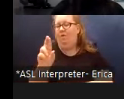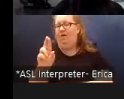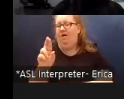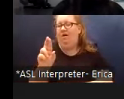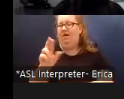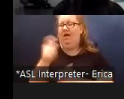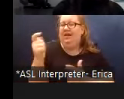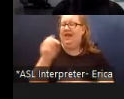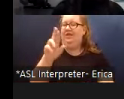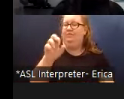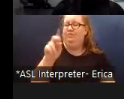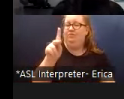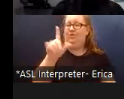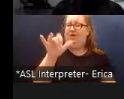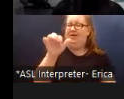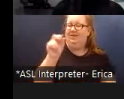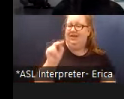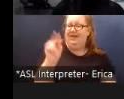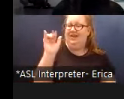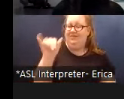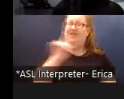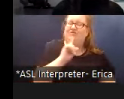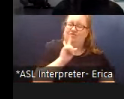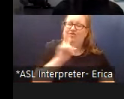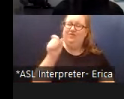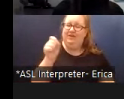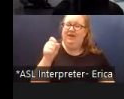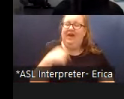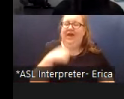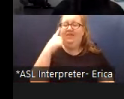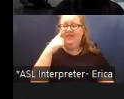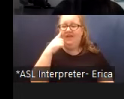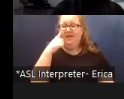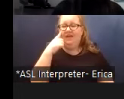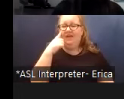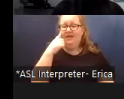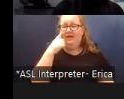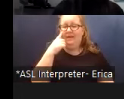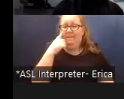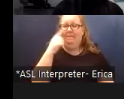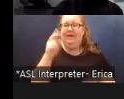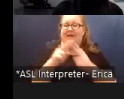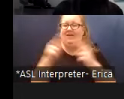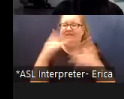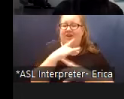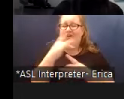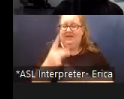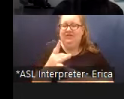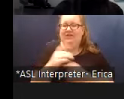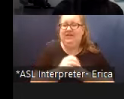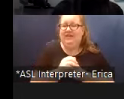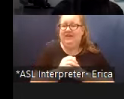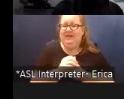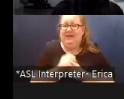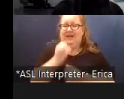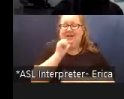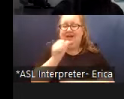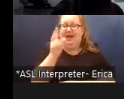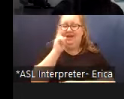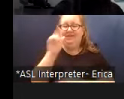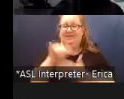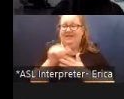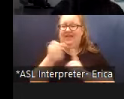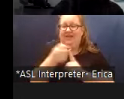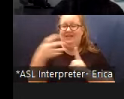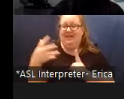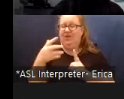Brooklyn. That's true. I think it's very interesting I haven't seen that in detail. I'd love